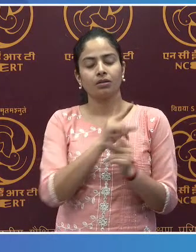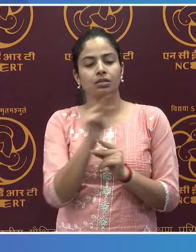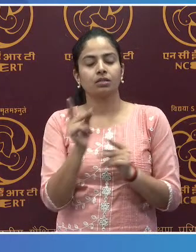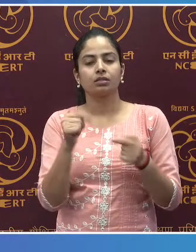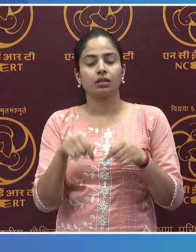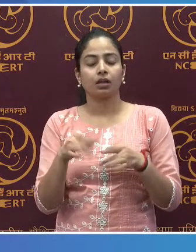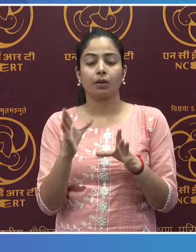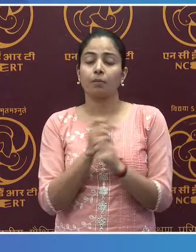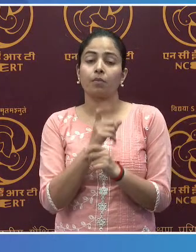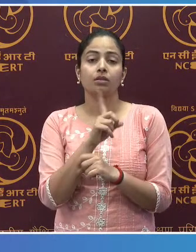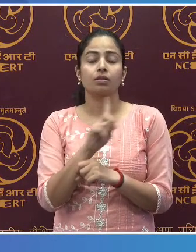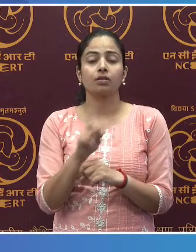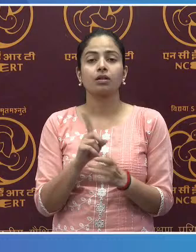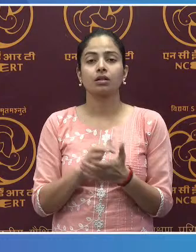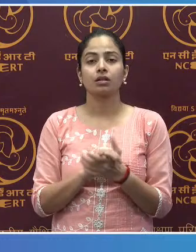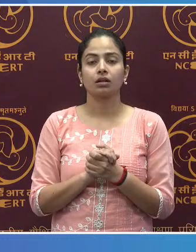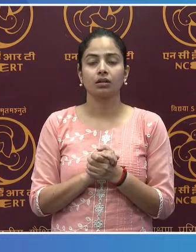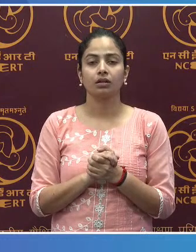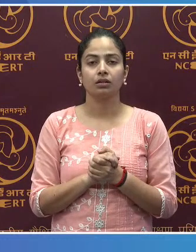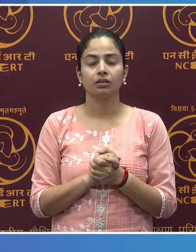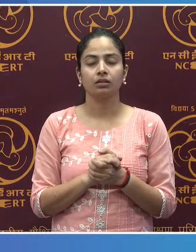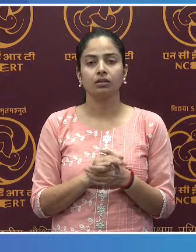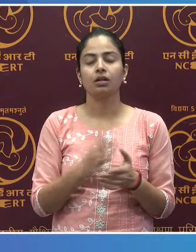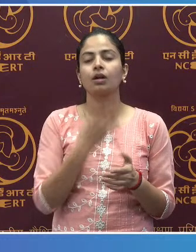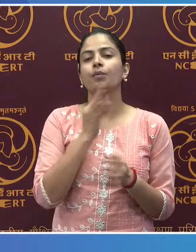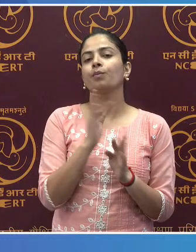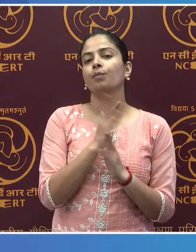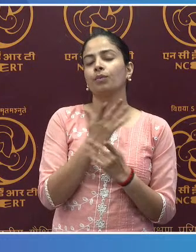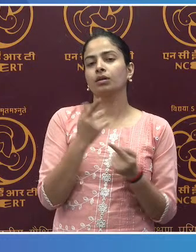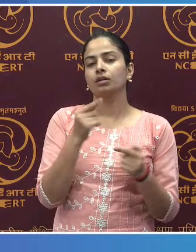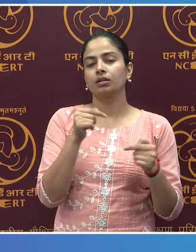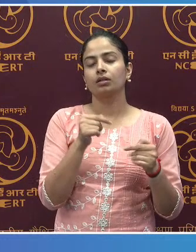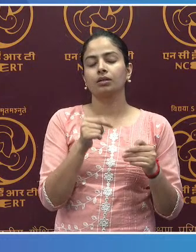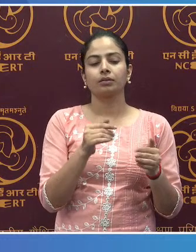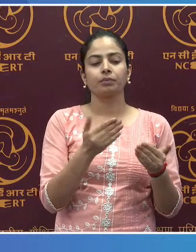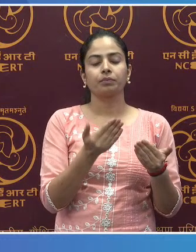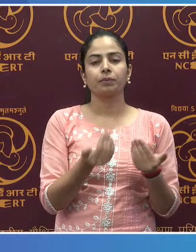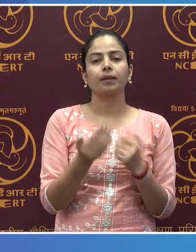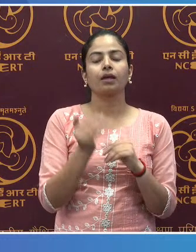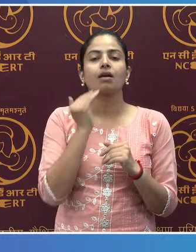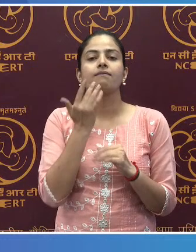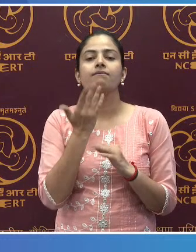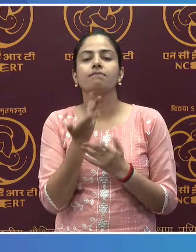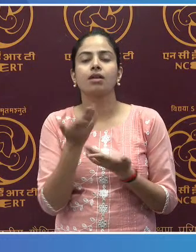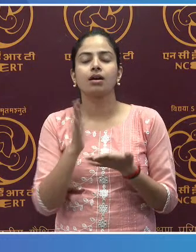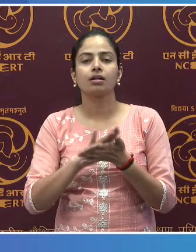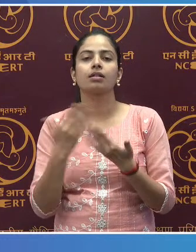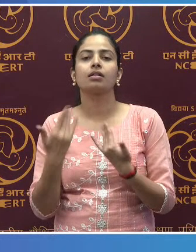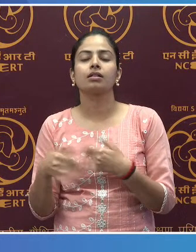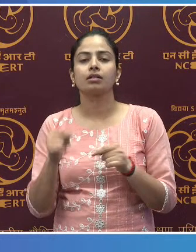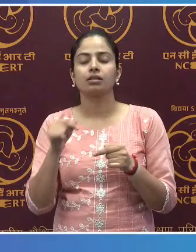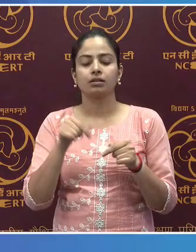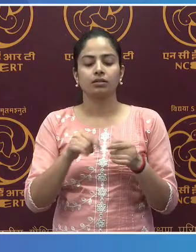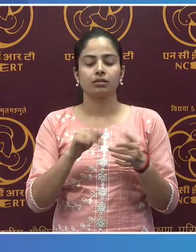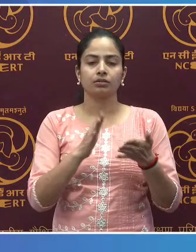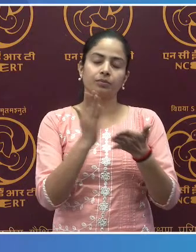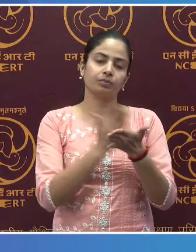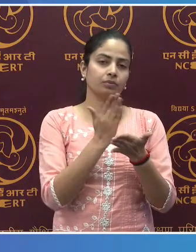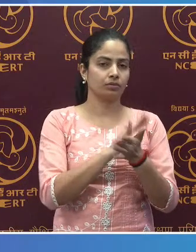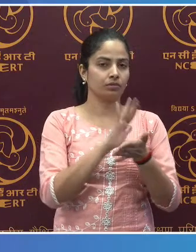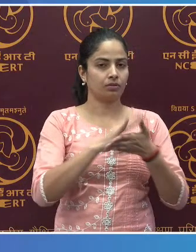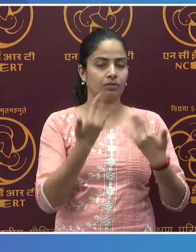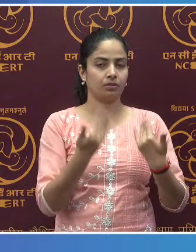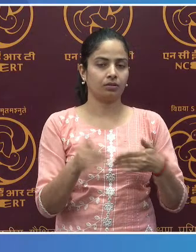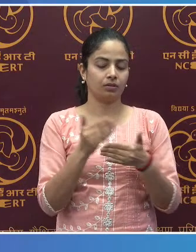don't miss outs are also given, and very importantly, as and when the chapter ends, every chapter ends with